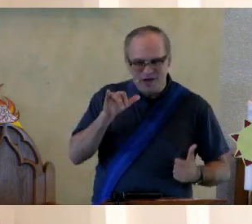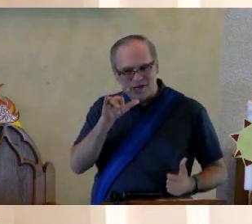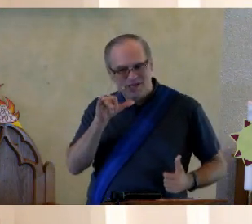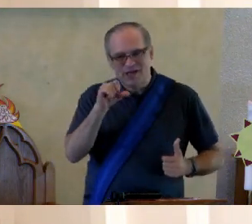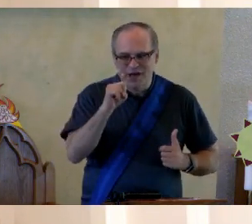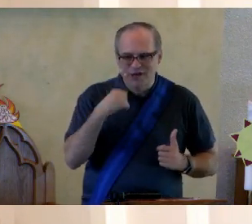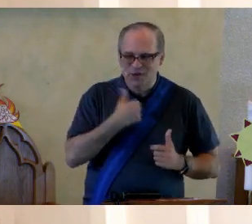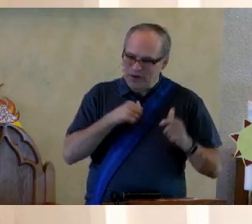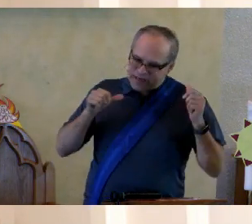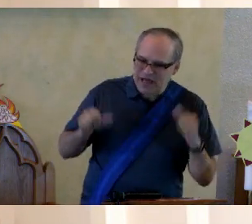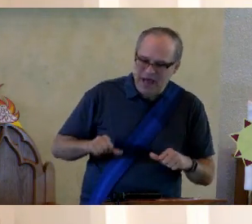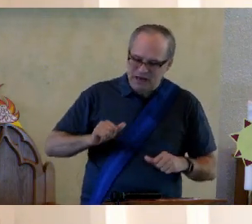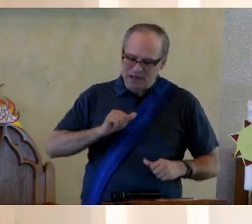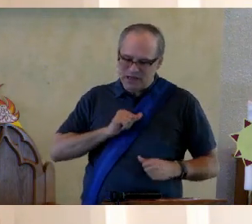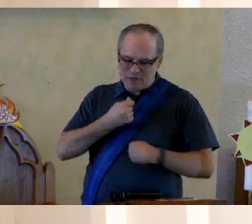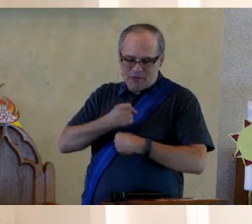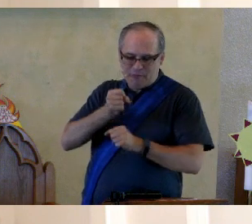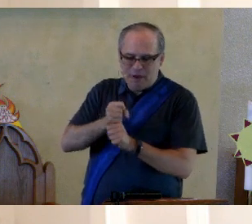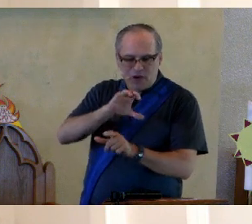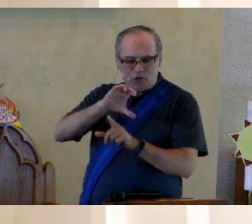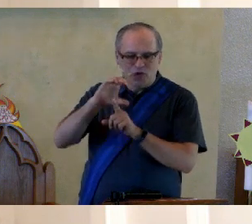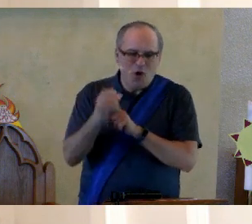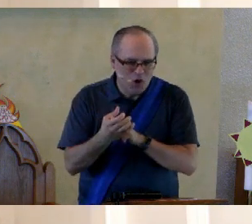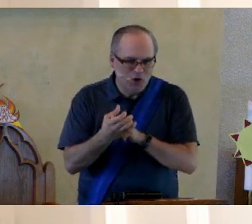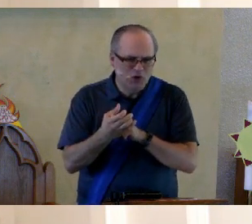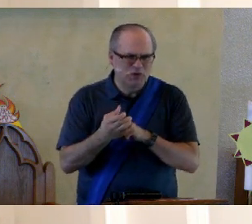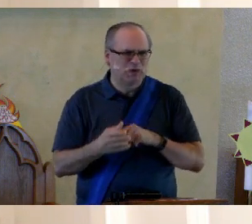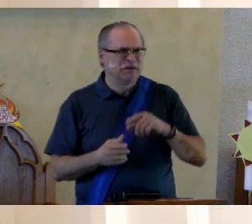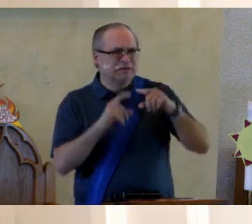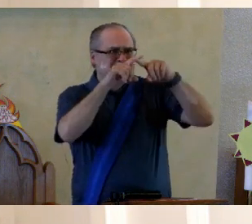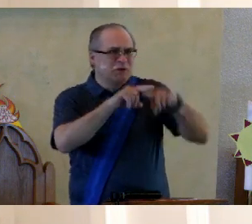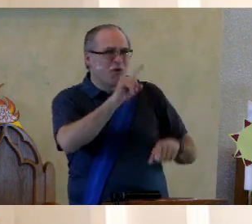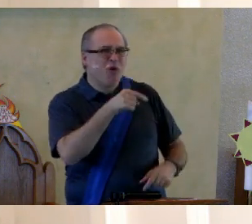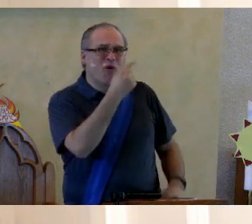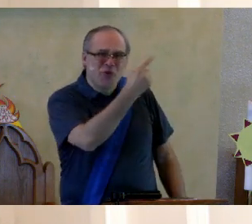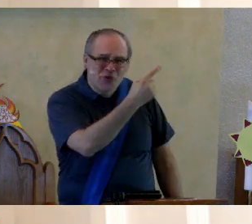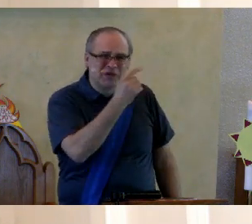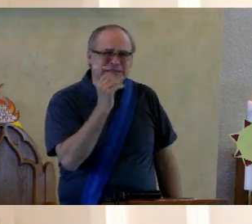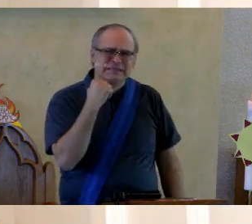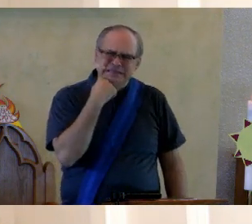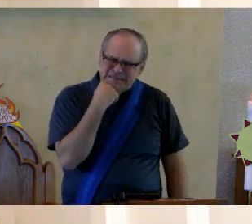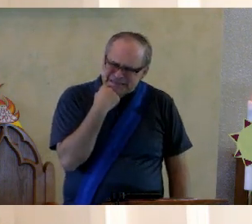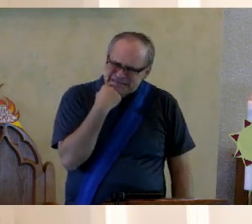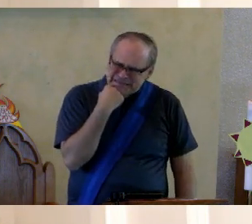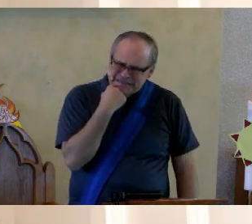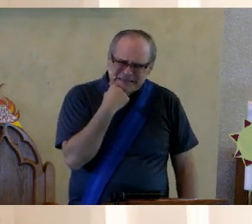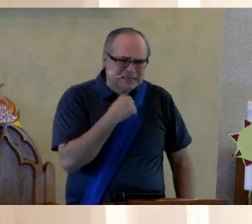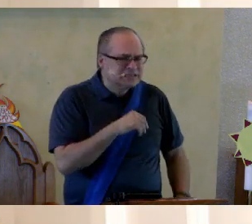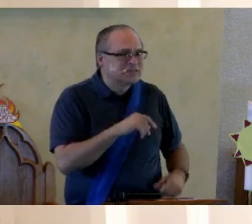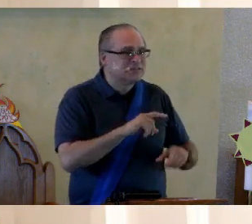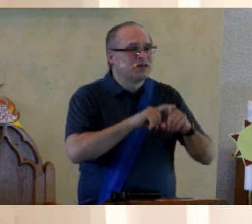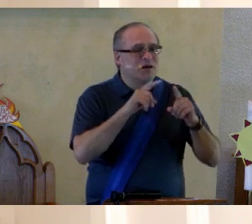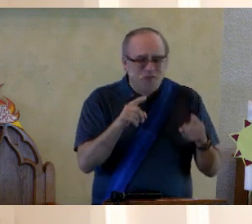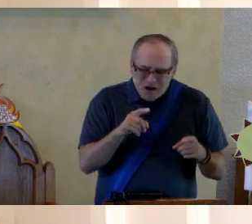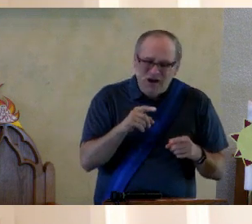self-made culture. And for many of my clients, it brings about countless tears and profound